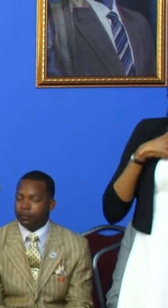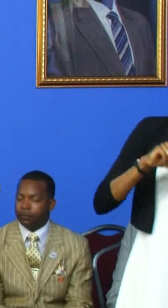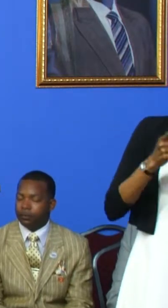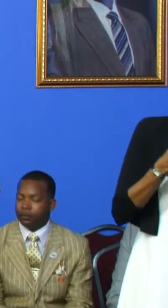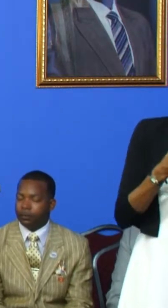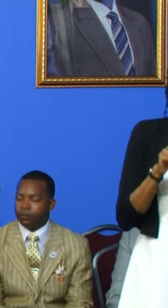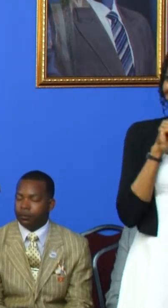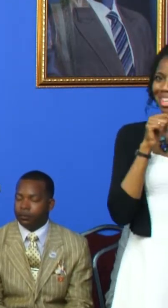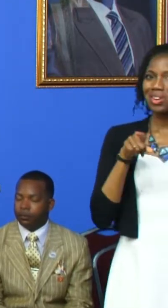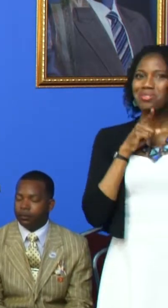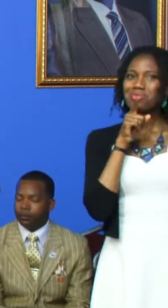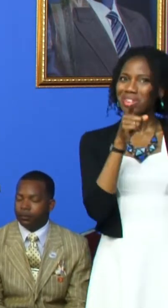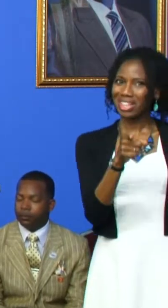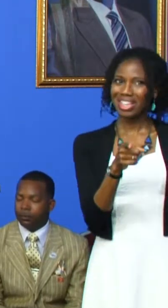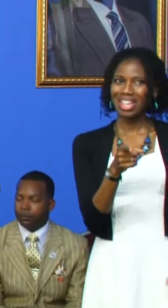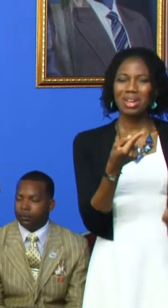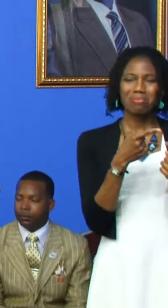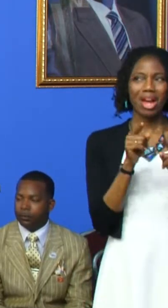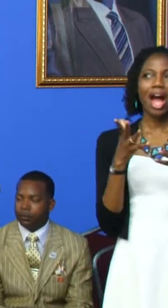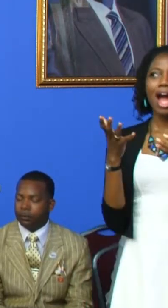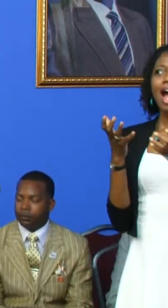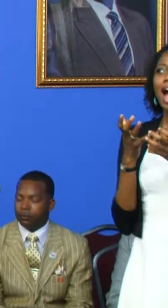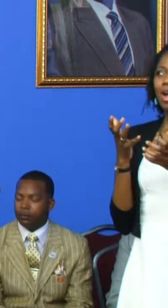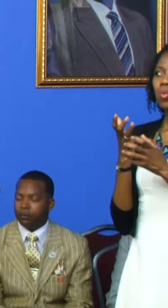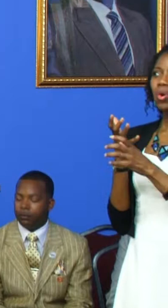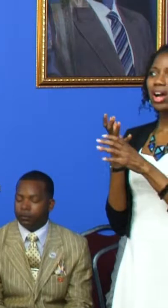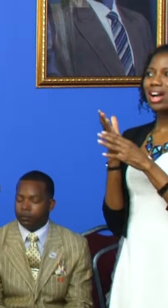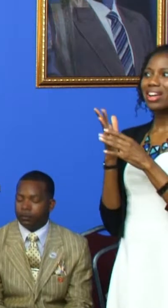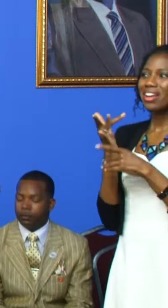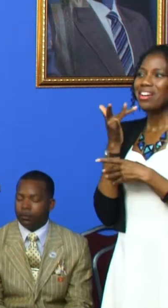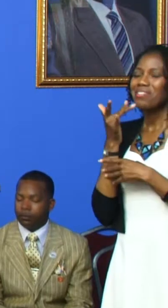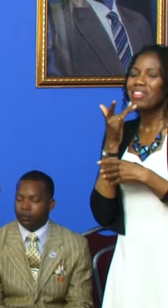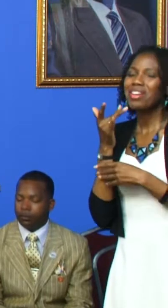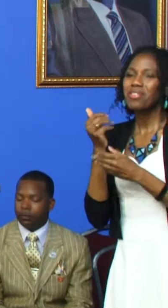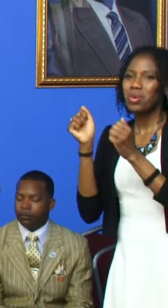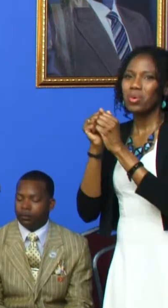They're going to try to find favor by telling on you.